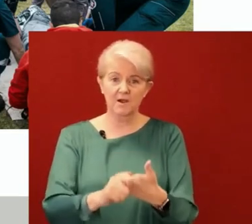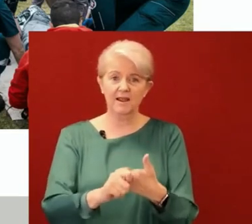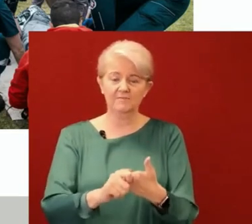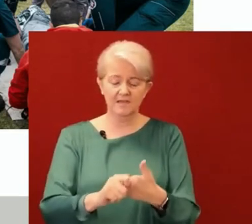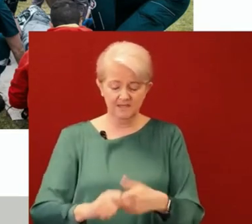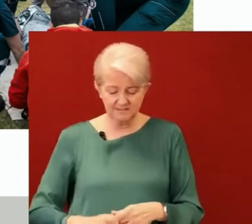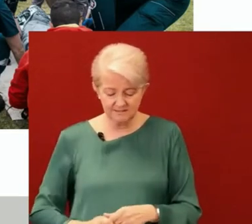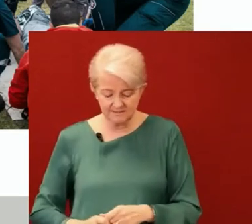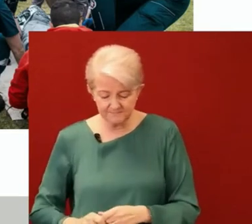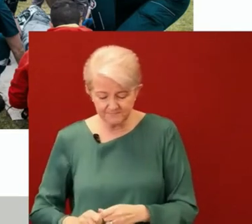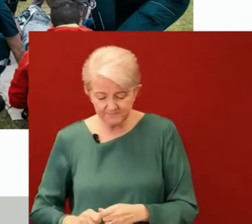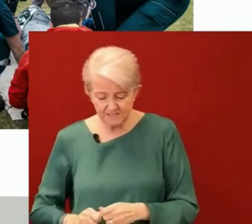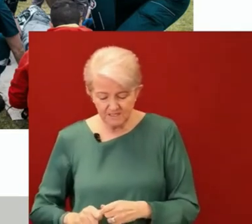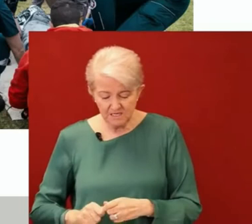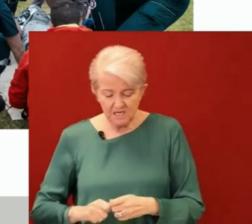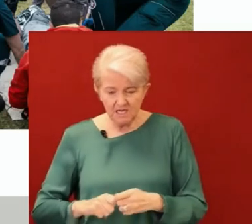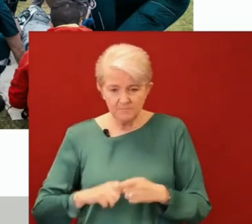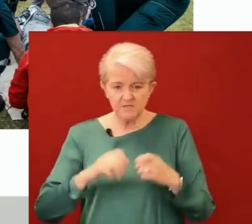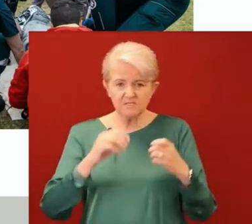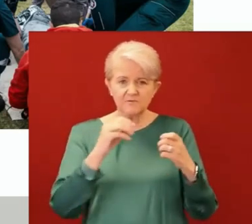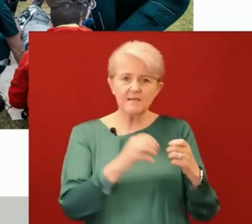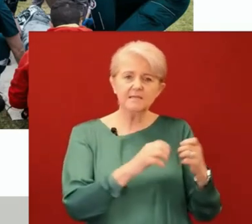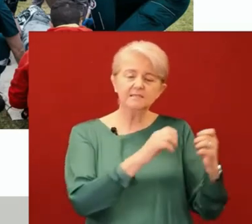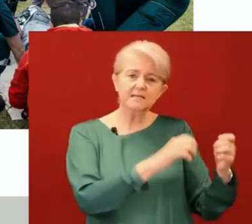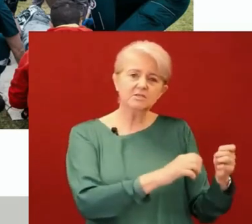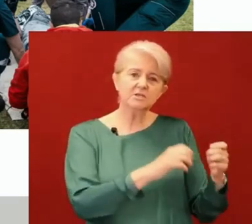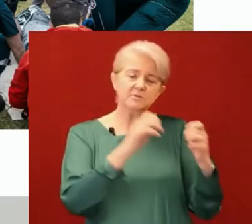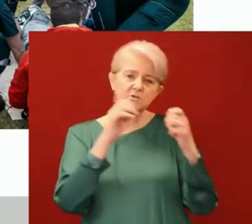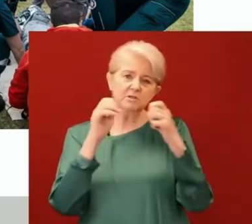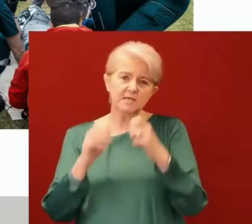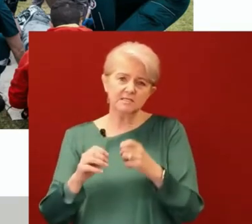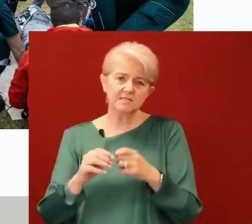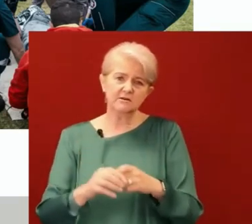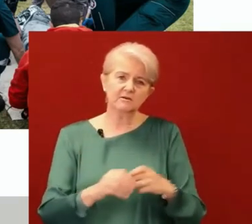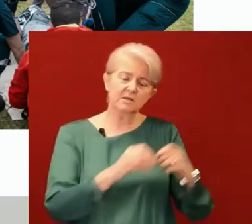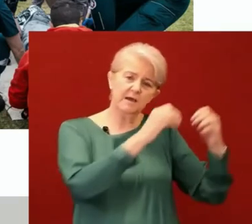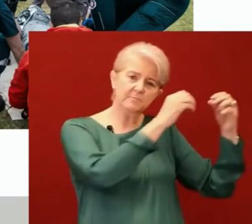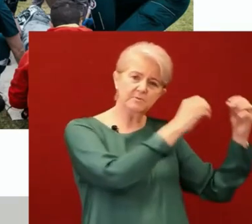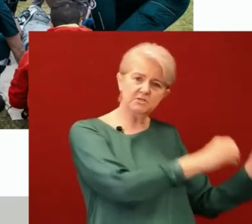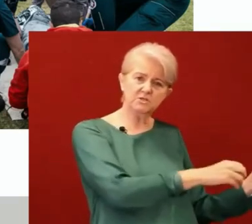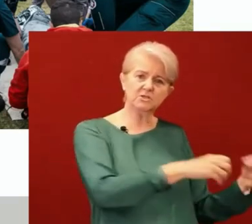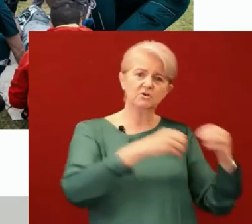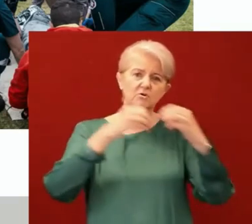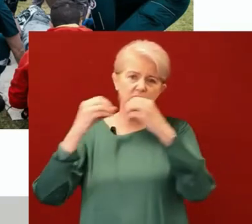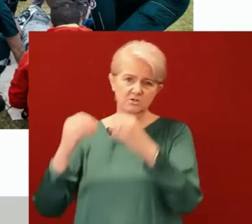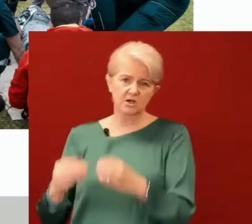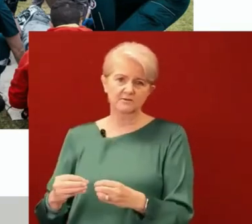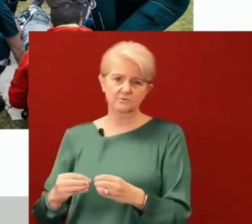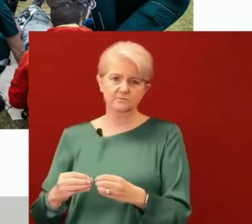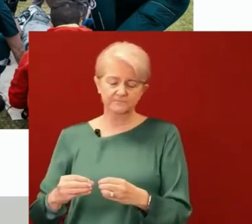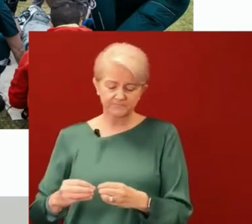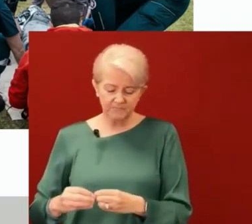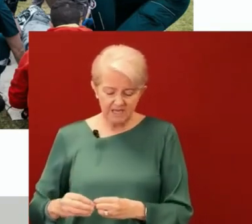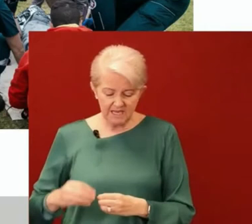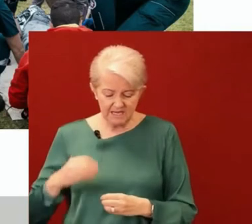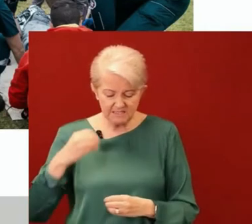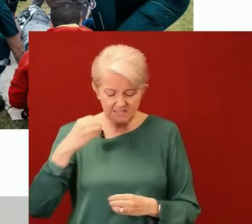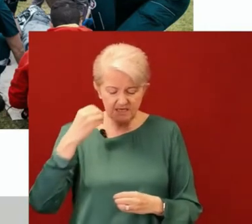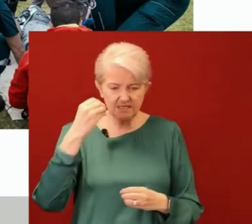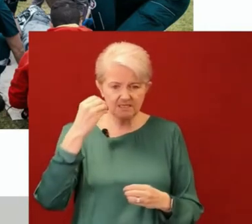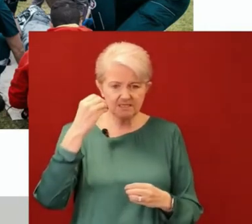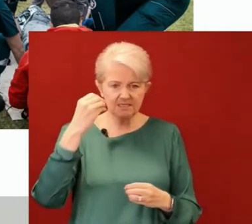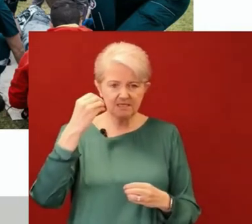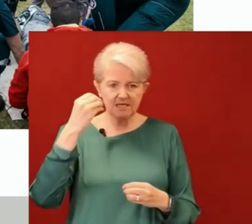people that might have the answers. Because for me, leadership is not necessarily about a position or a title.